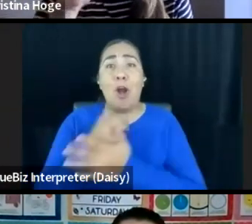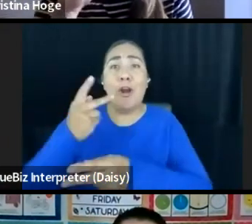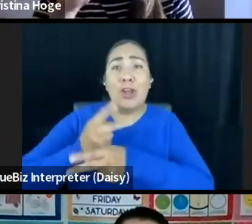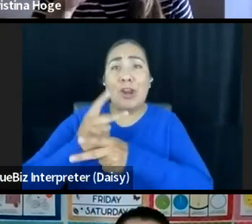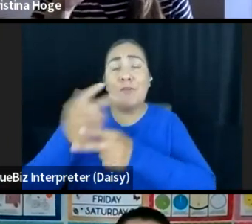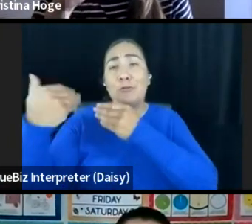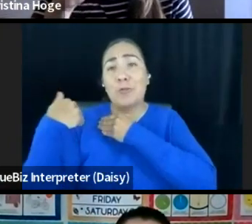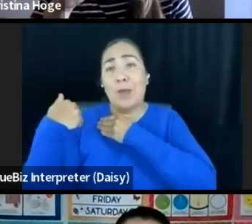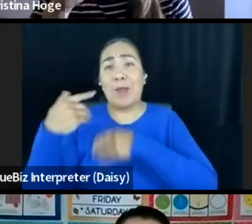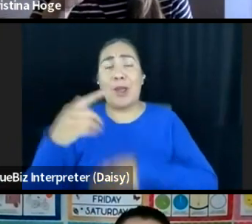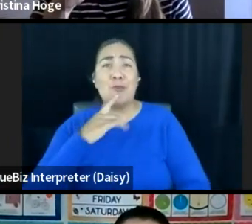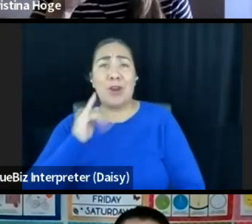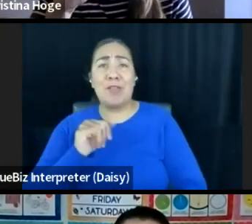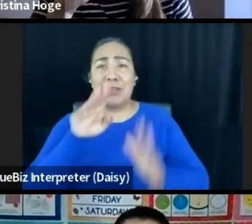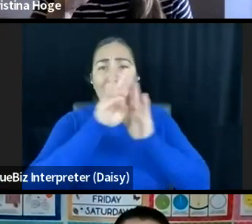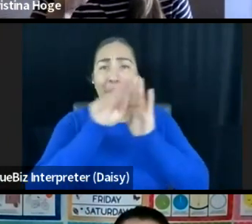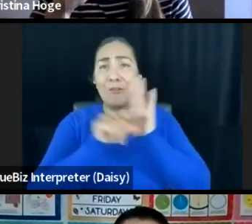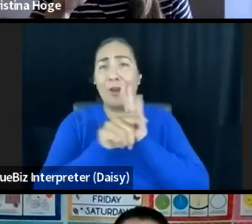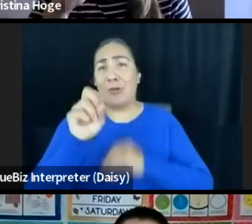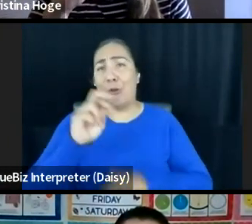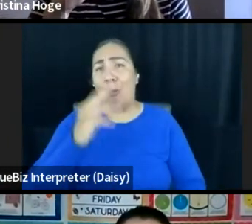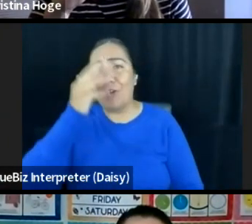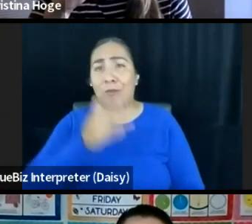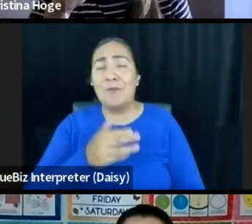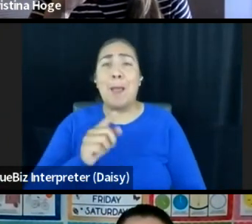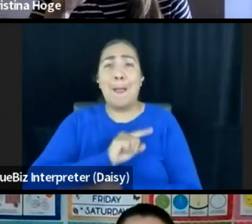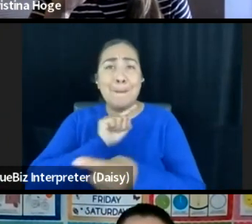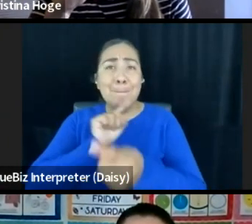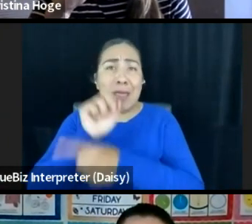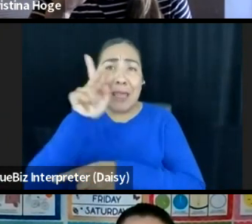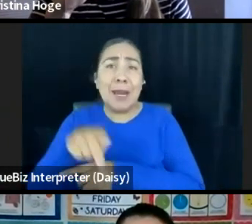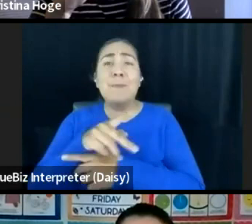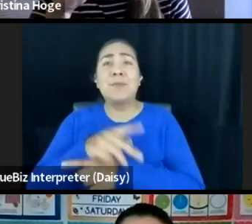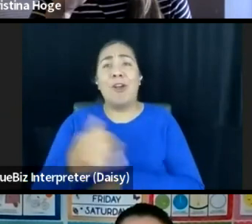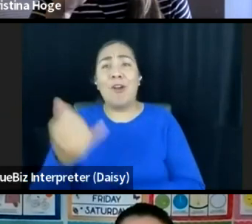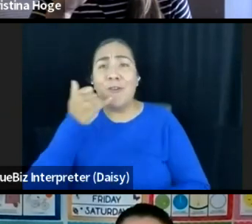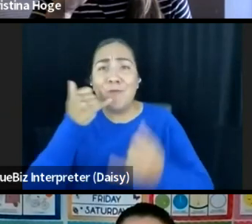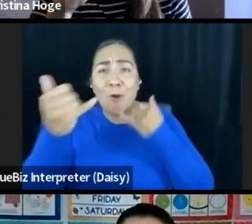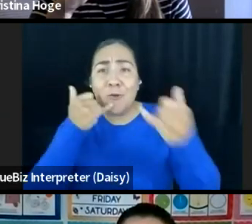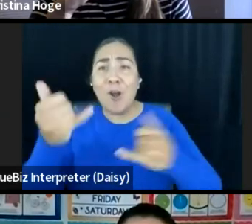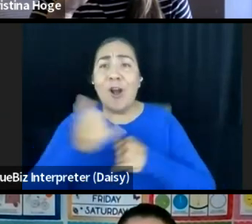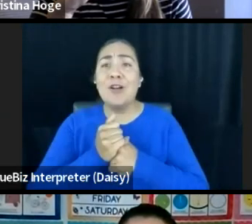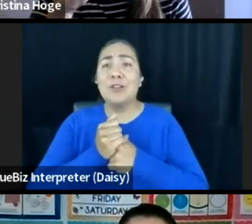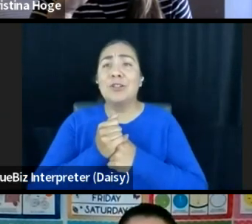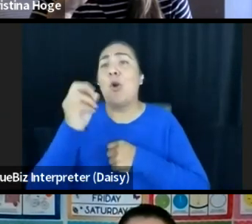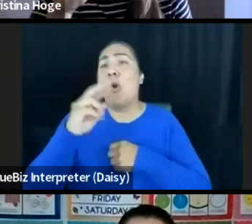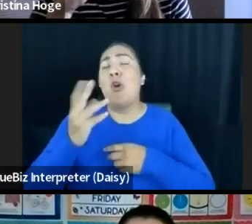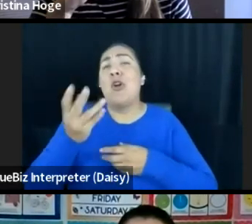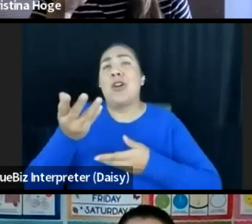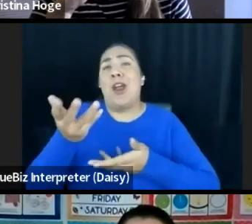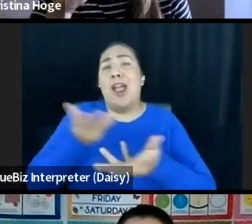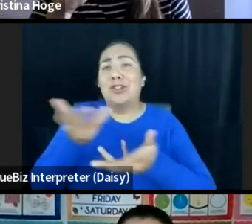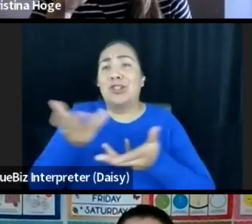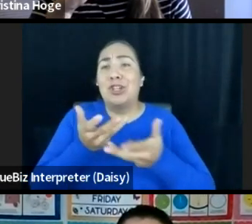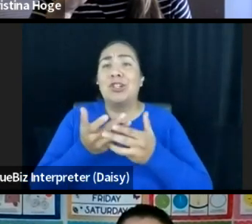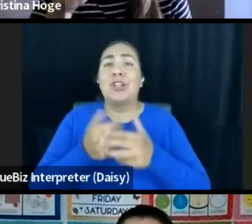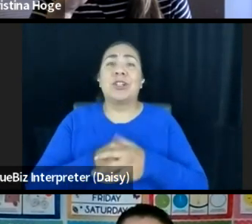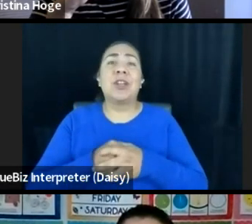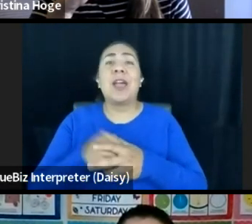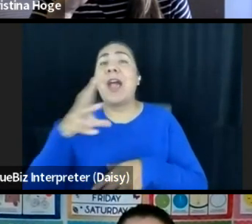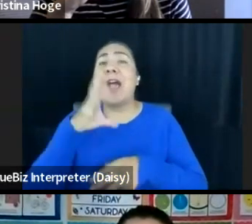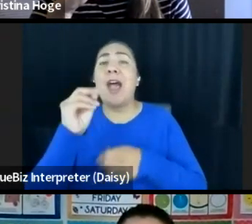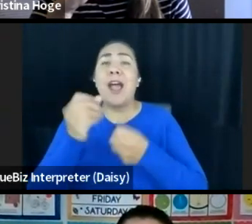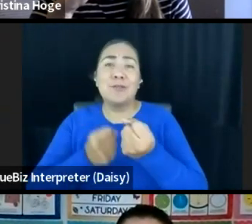or foreground of any meetups, phone calls, and exchanges, and embrace your life in our pursuit of productive and supportive